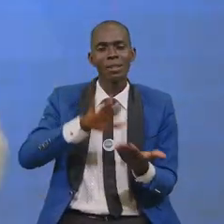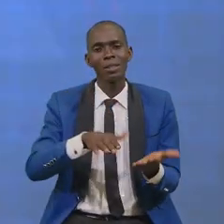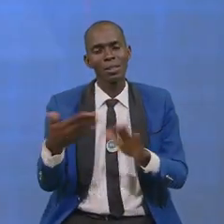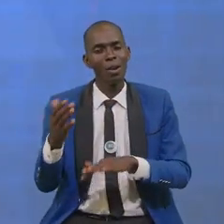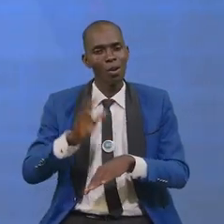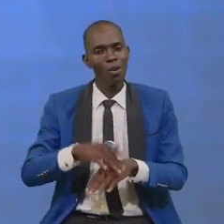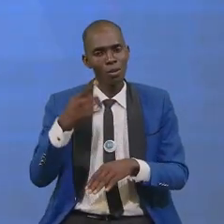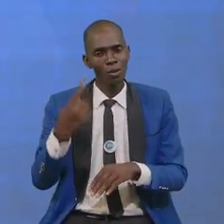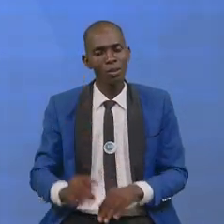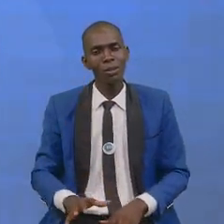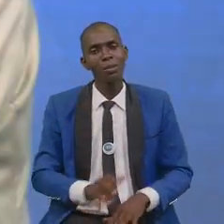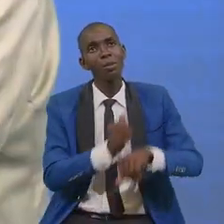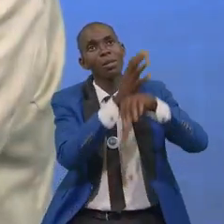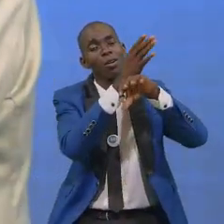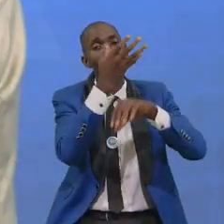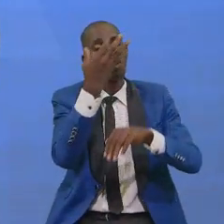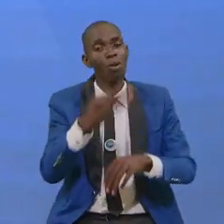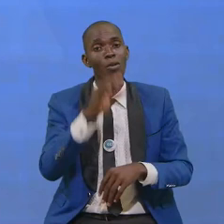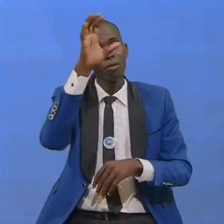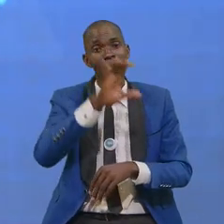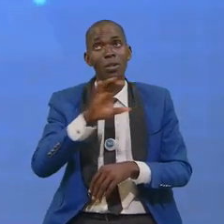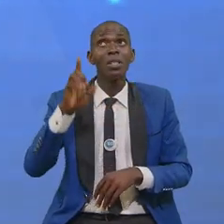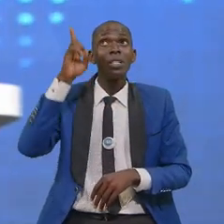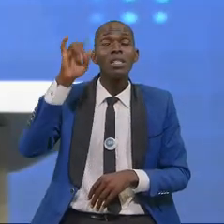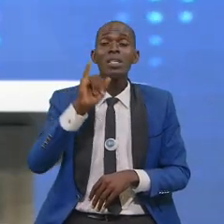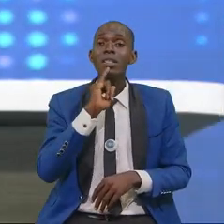the one that will tell us